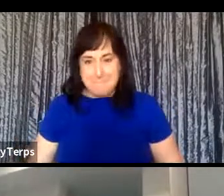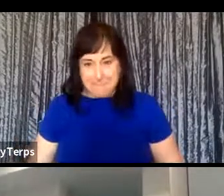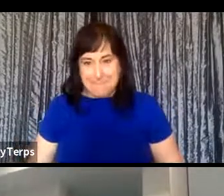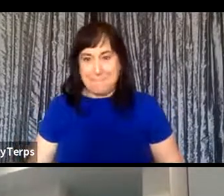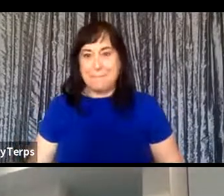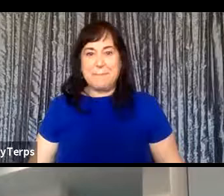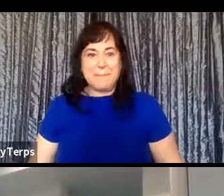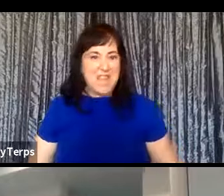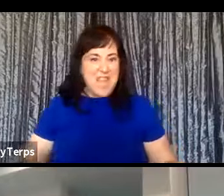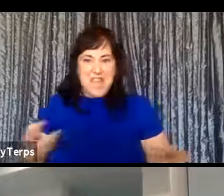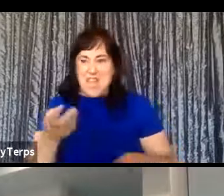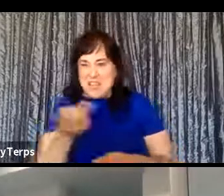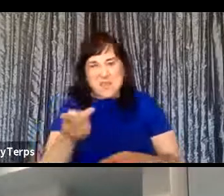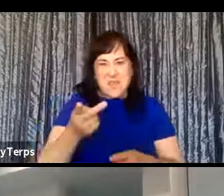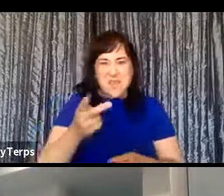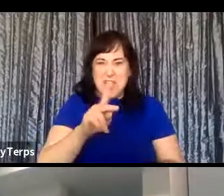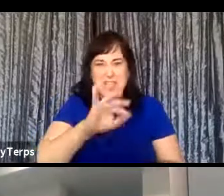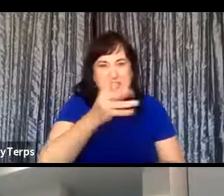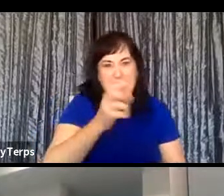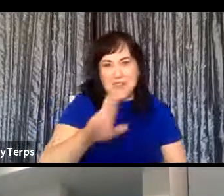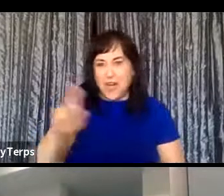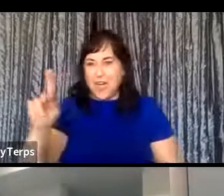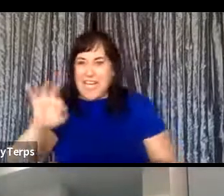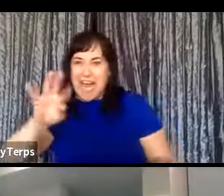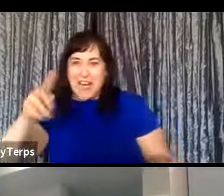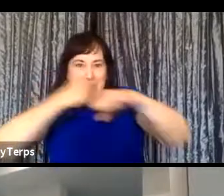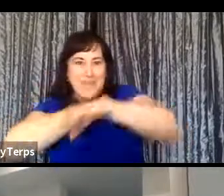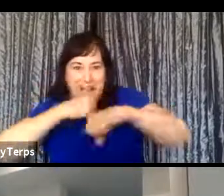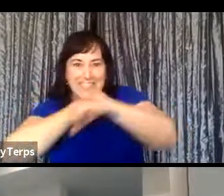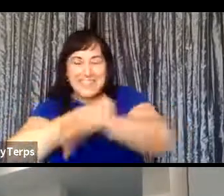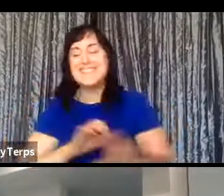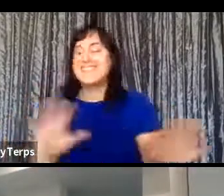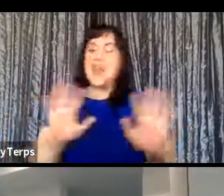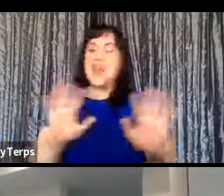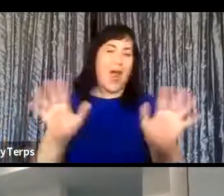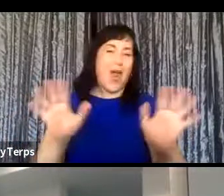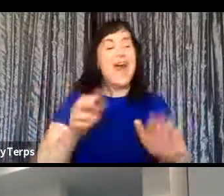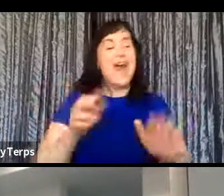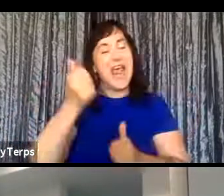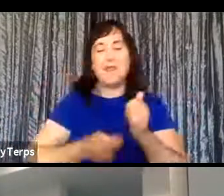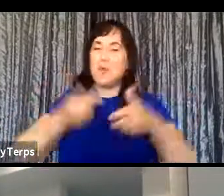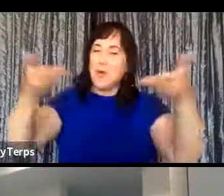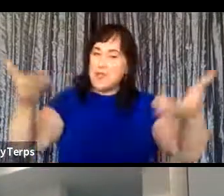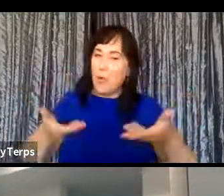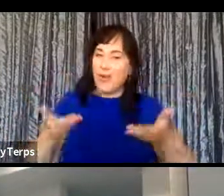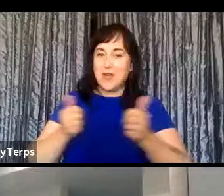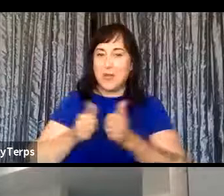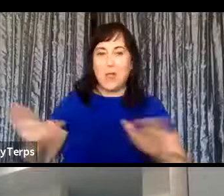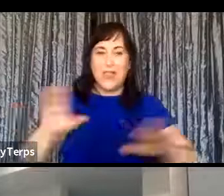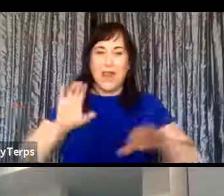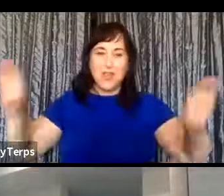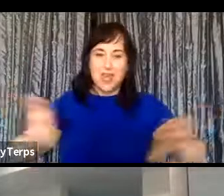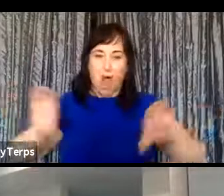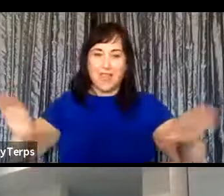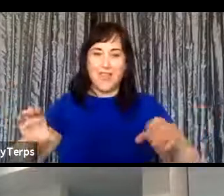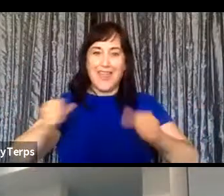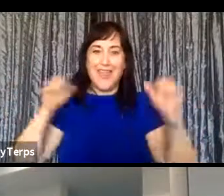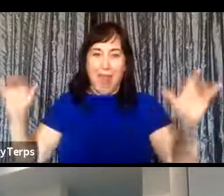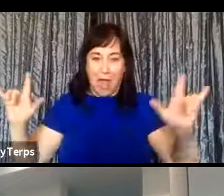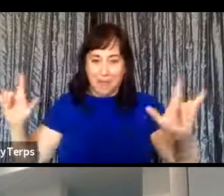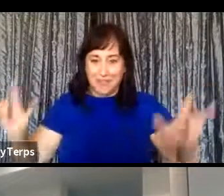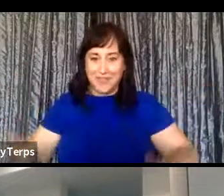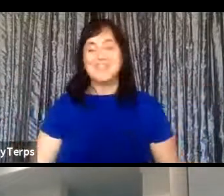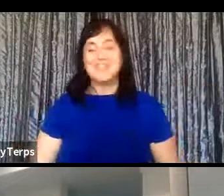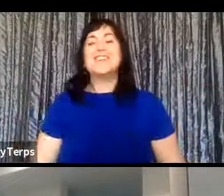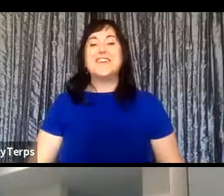fight. No, listen, as I said, everybody is welcome with their chocolate love today, okay?